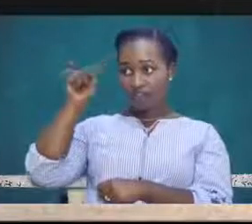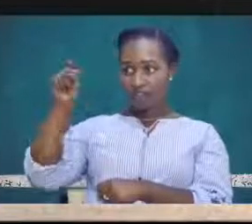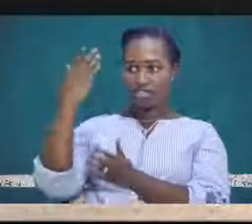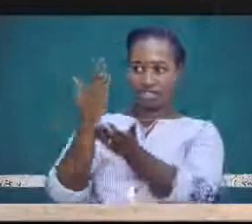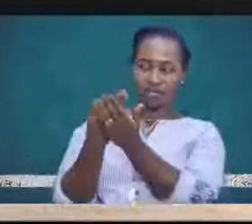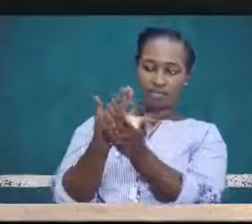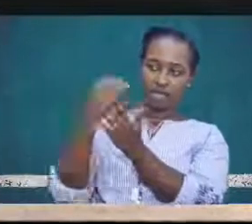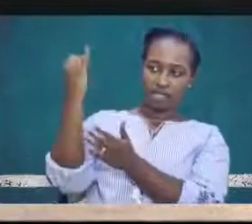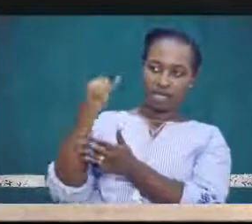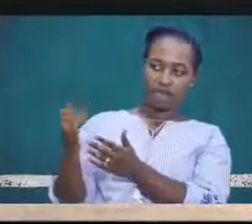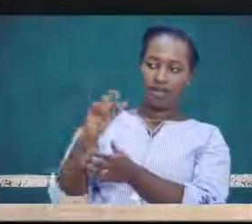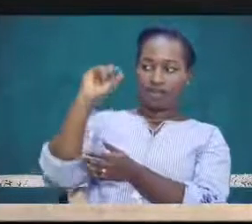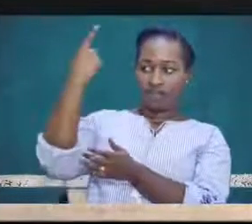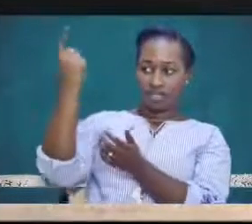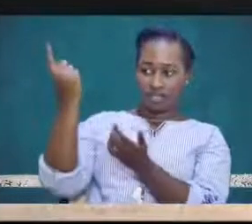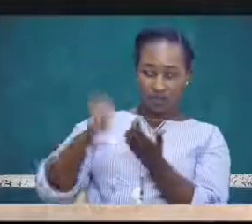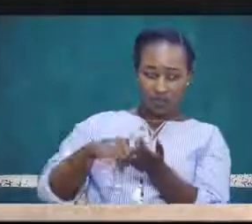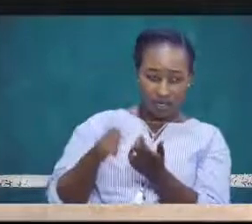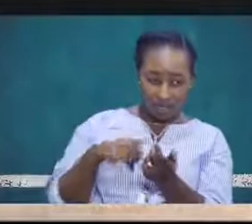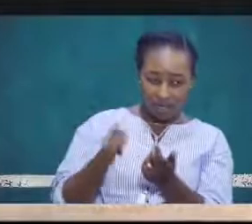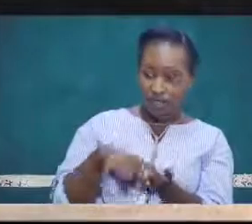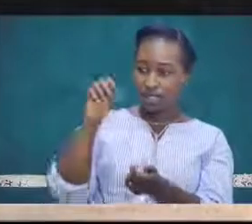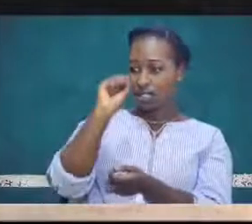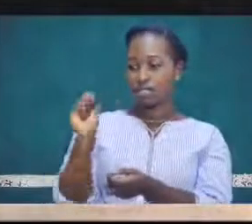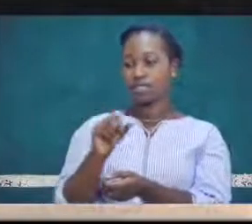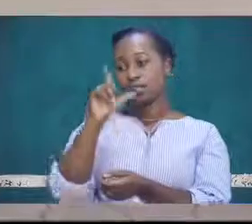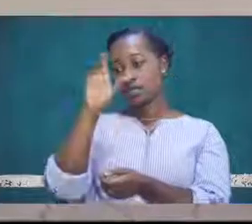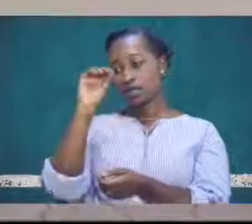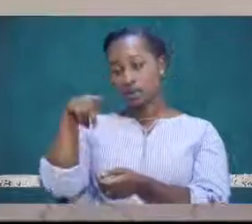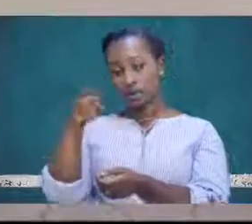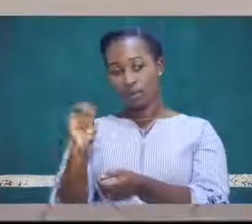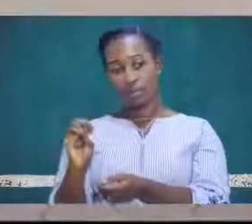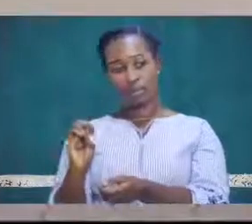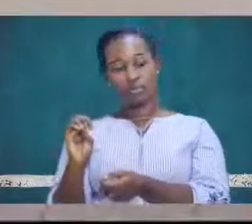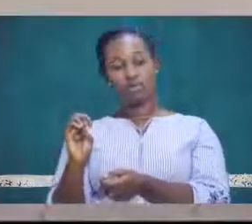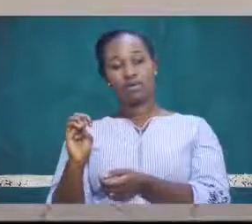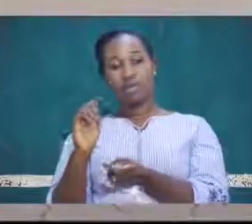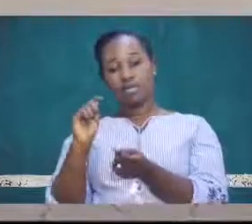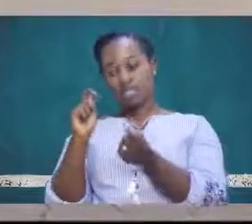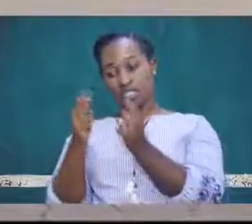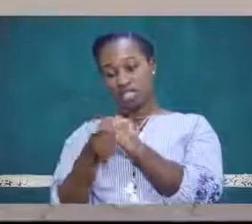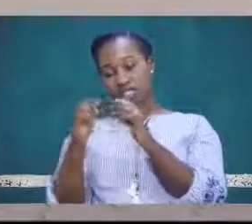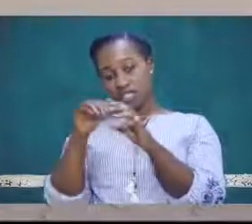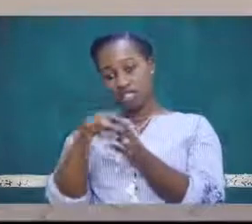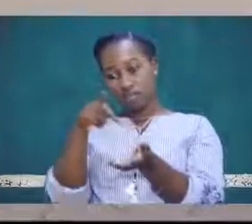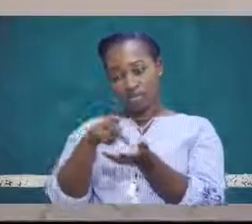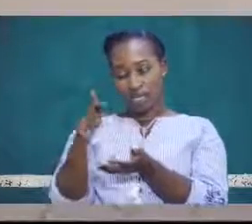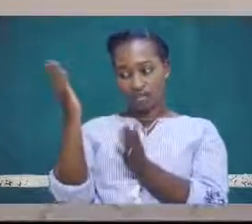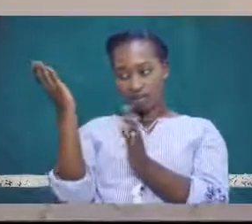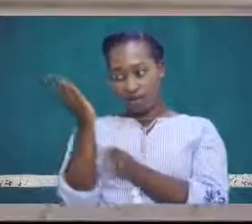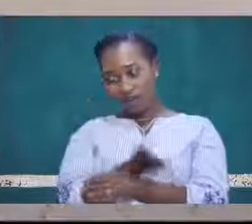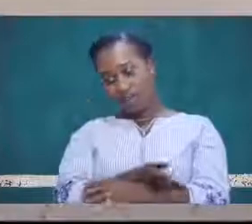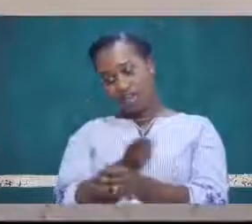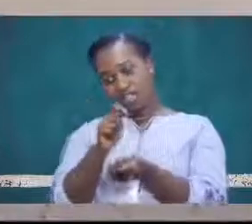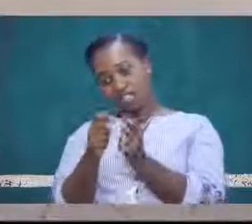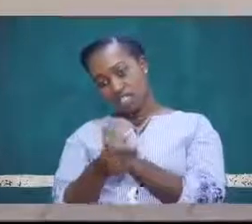first calculate the slope, which will be changing in price over changing quantity demanded.